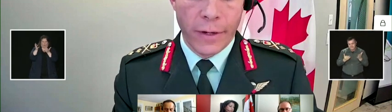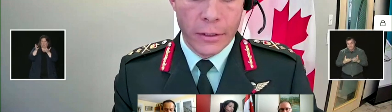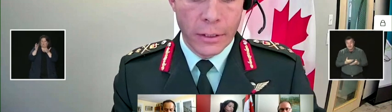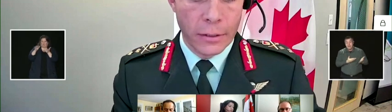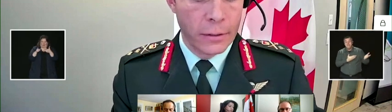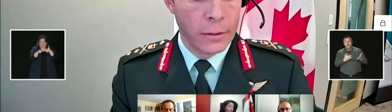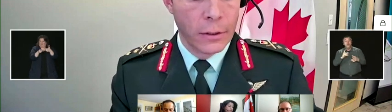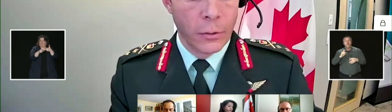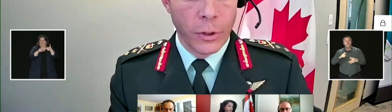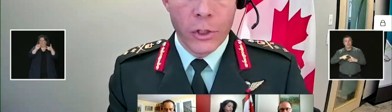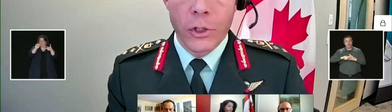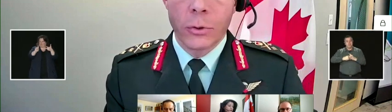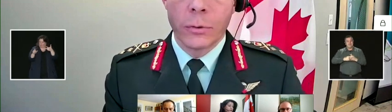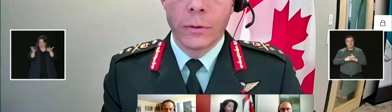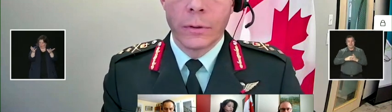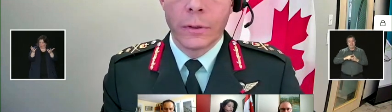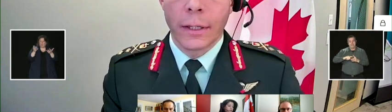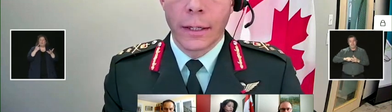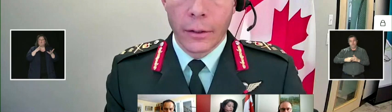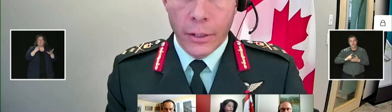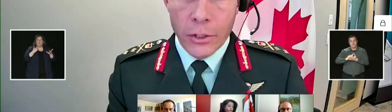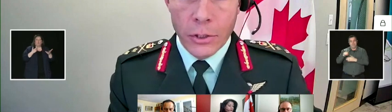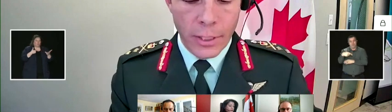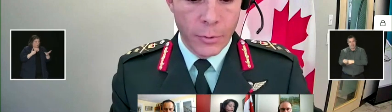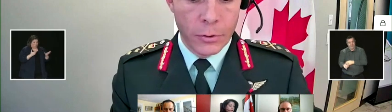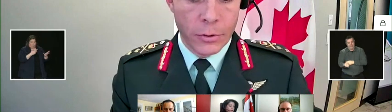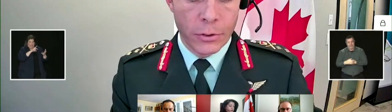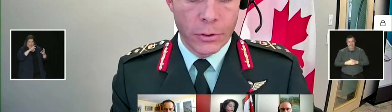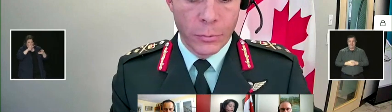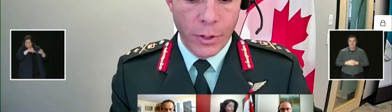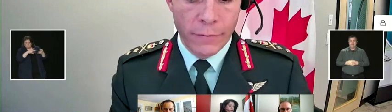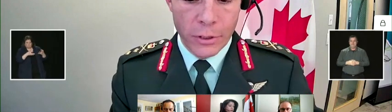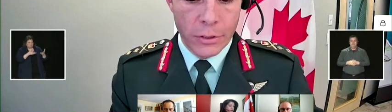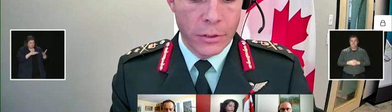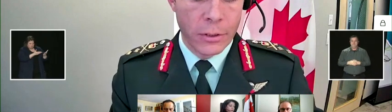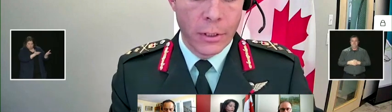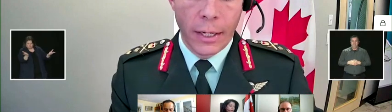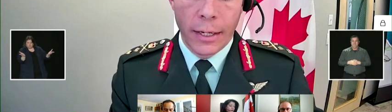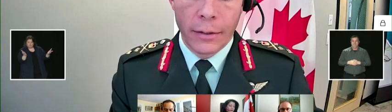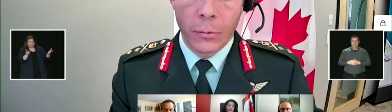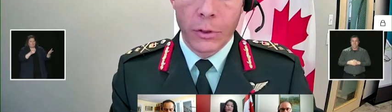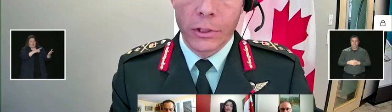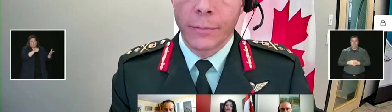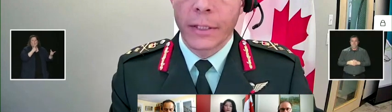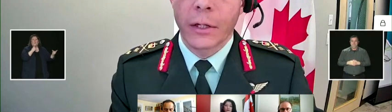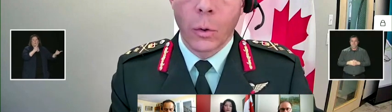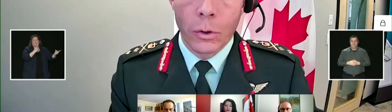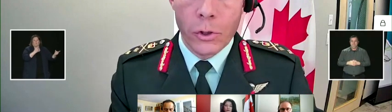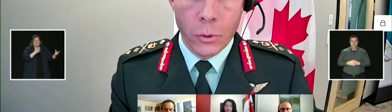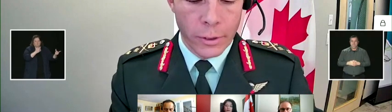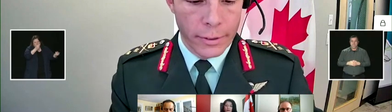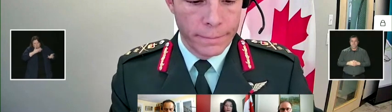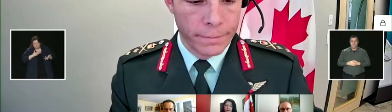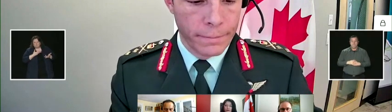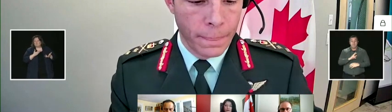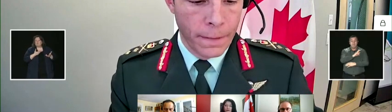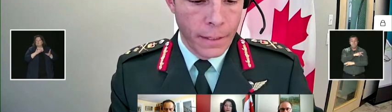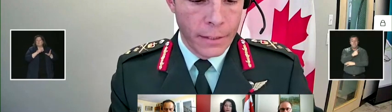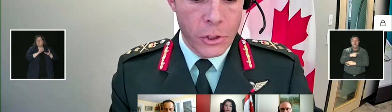receiving this vaccine. We issued allocation tables to provinces, and they will submit their orders